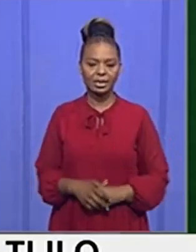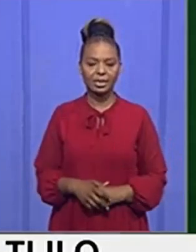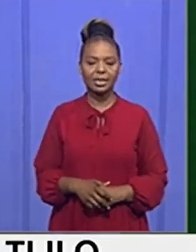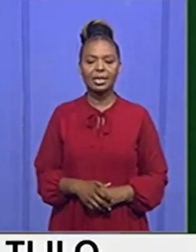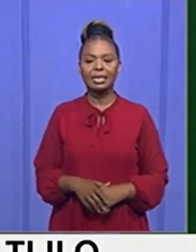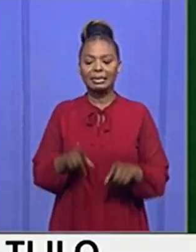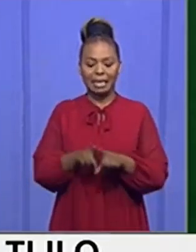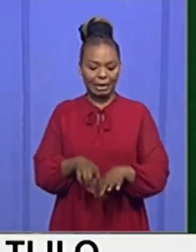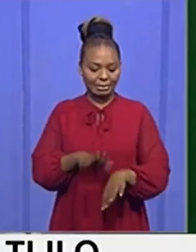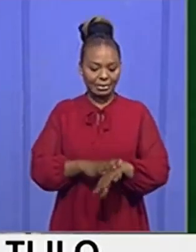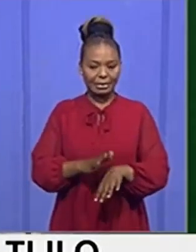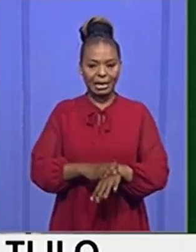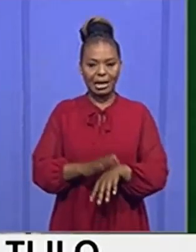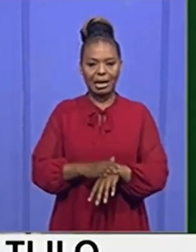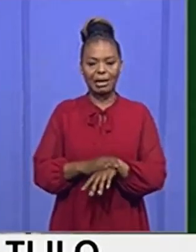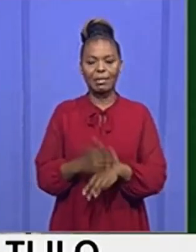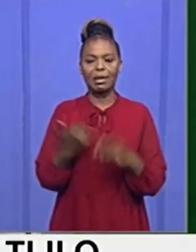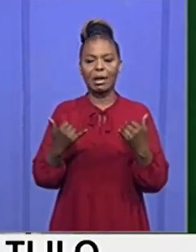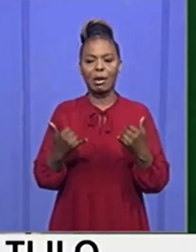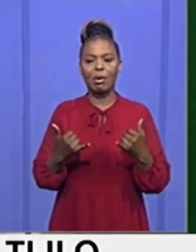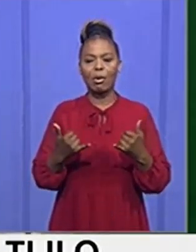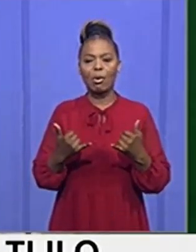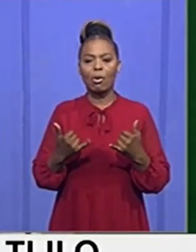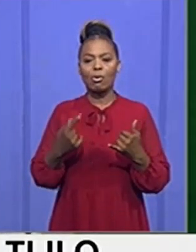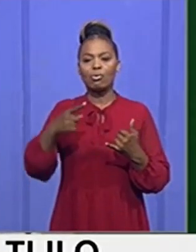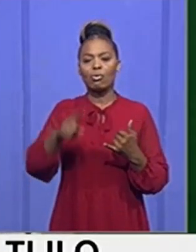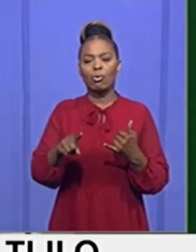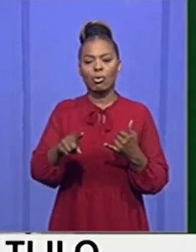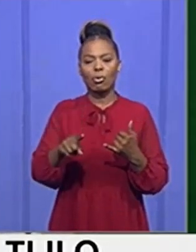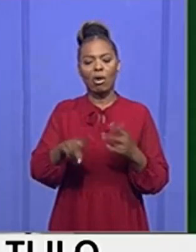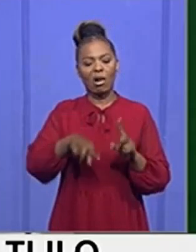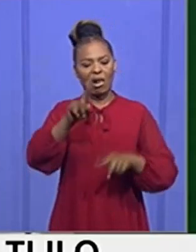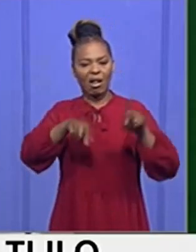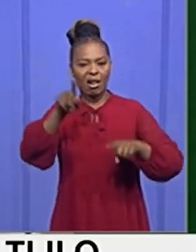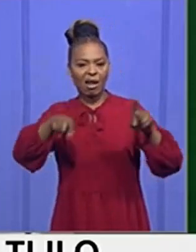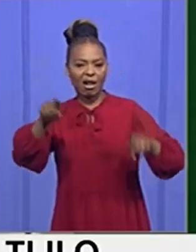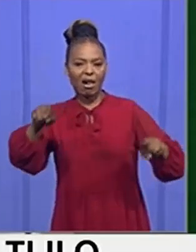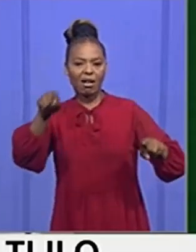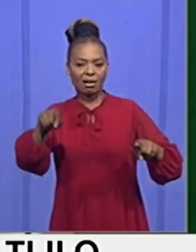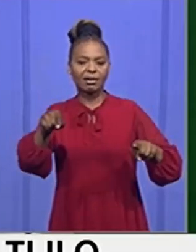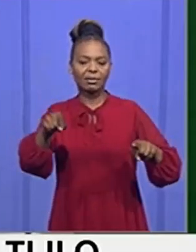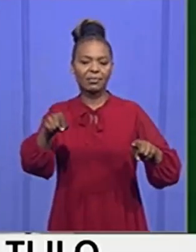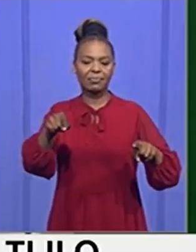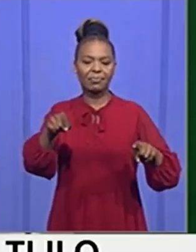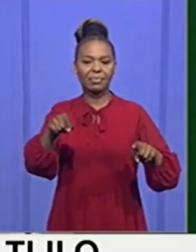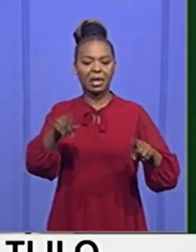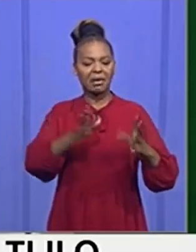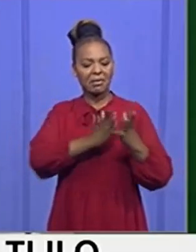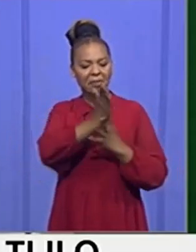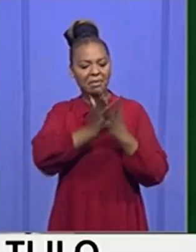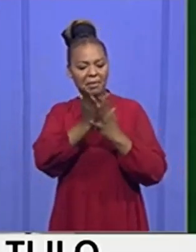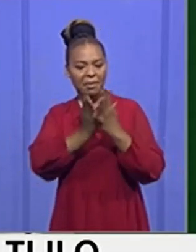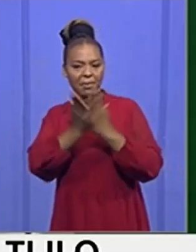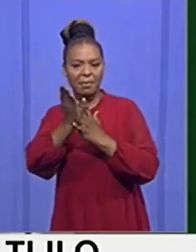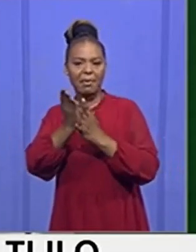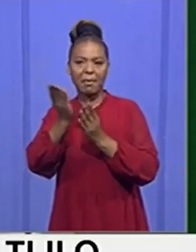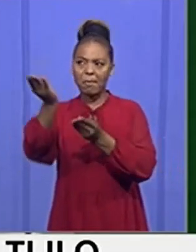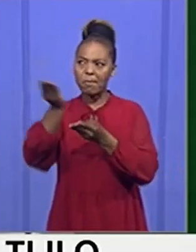considerable time in going through the various evidence